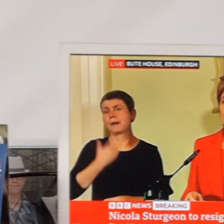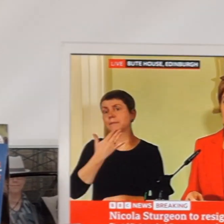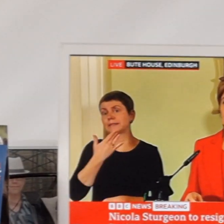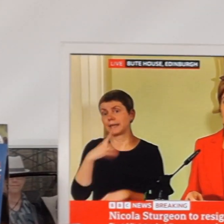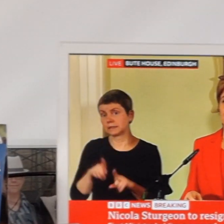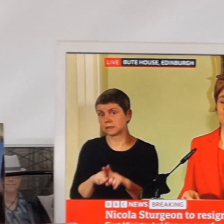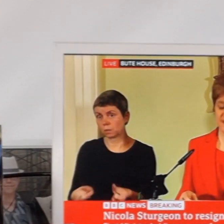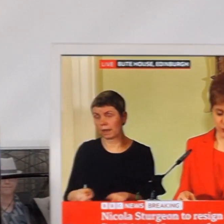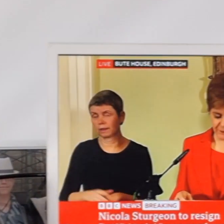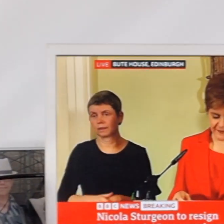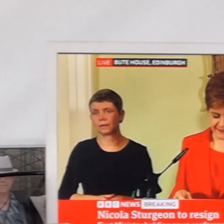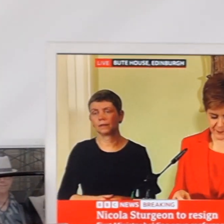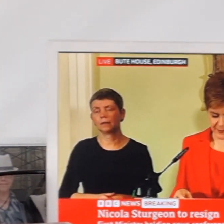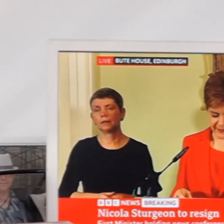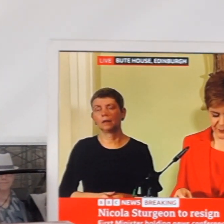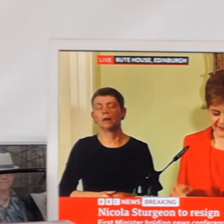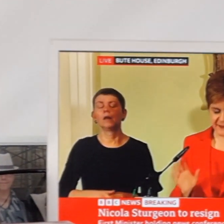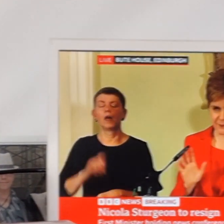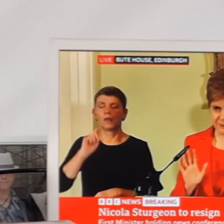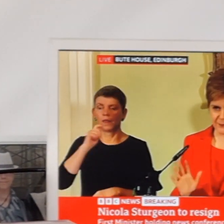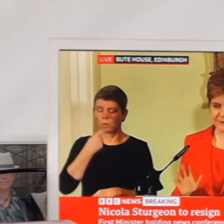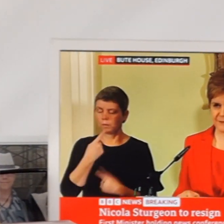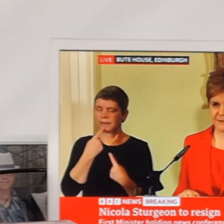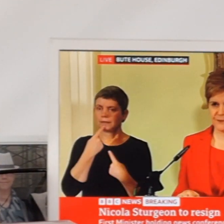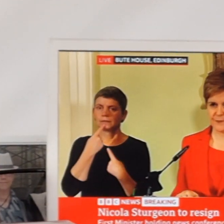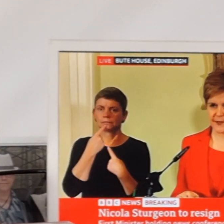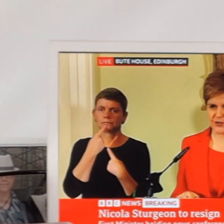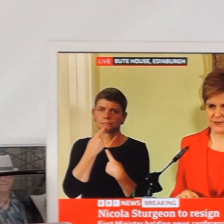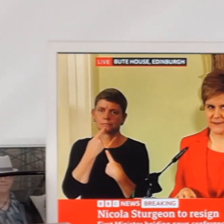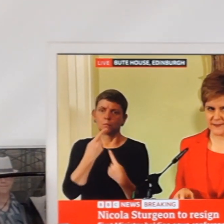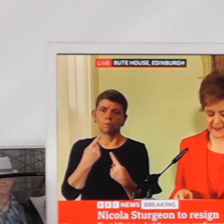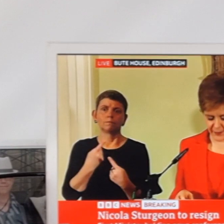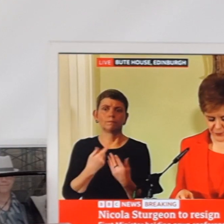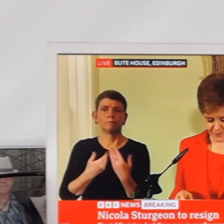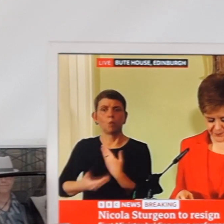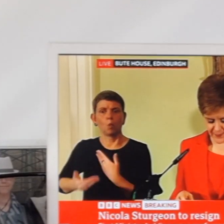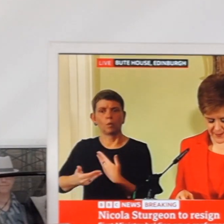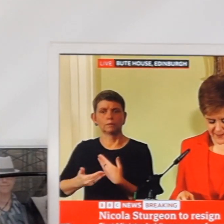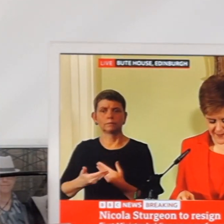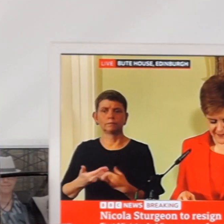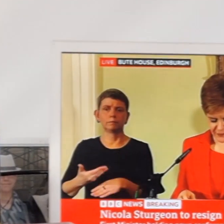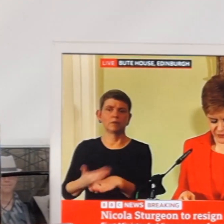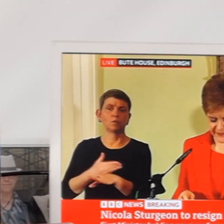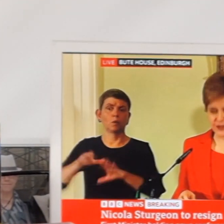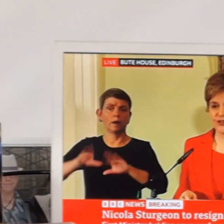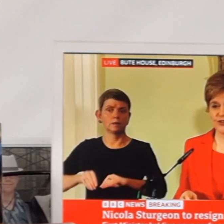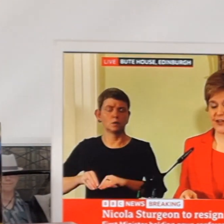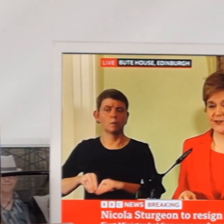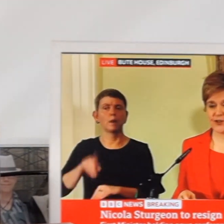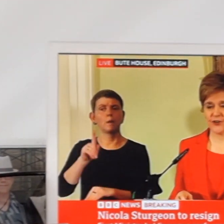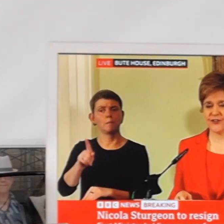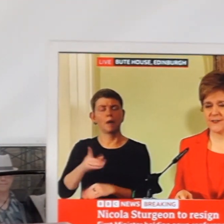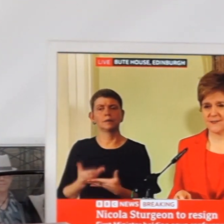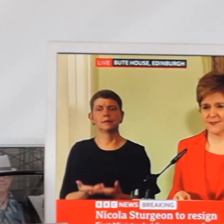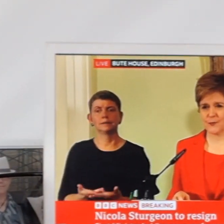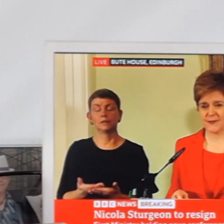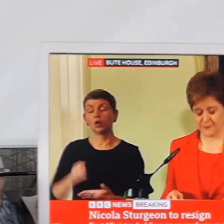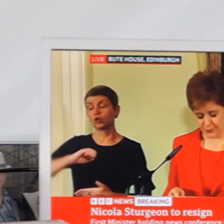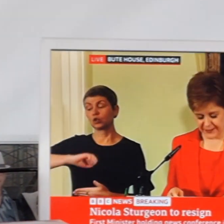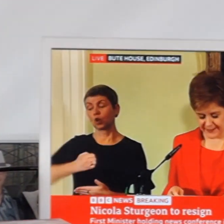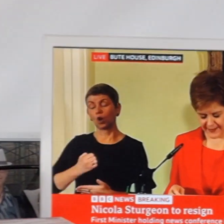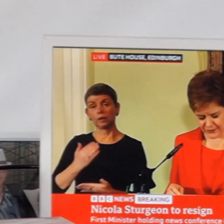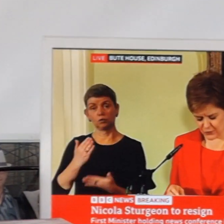say before I admit office, but allow me some brief reflections now. Scotland has changed country